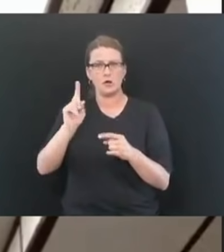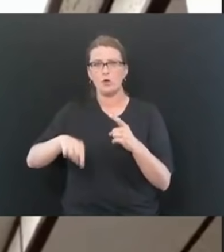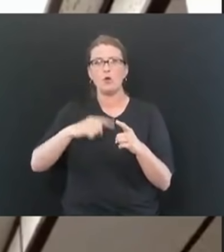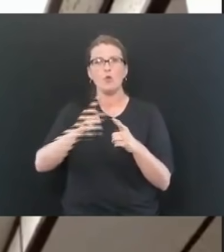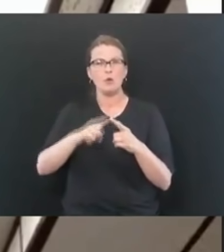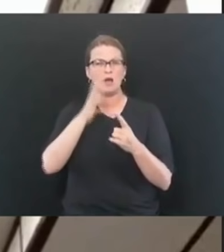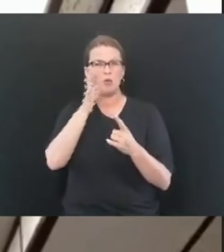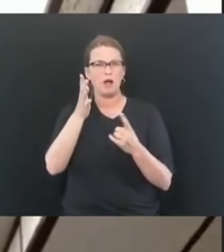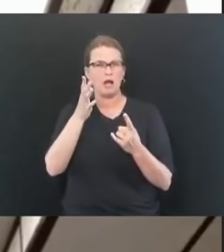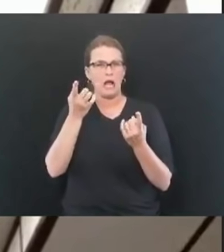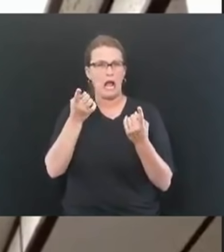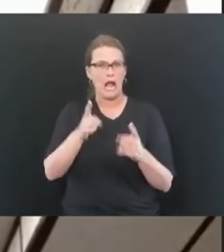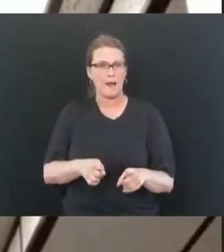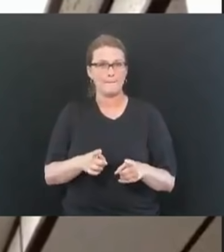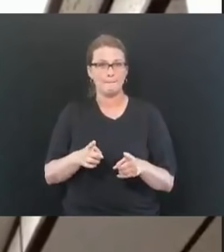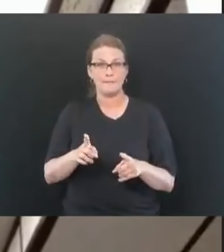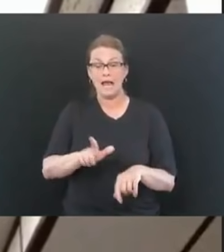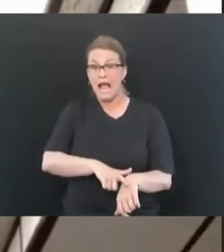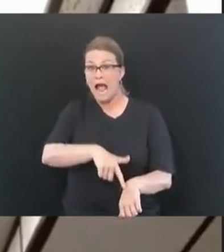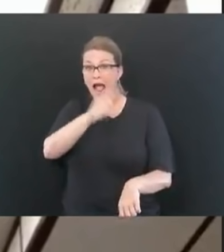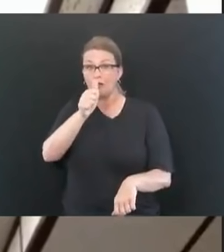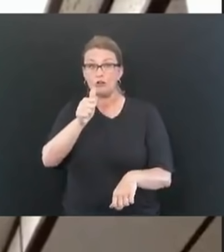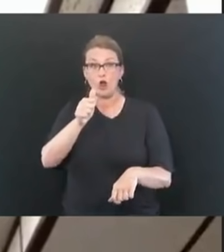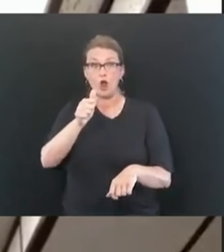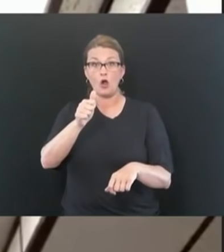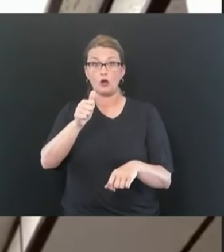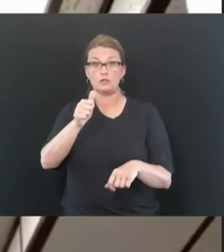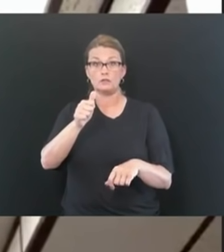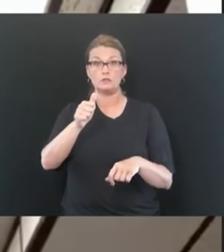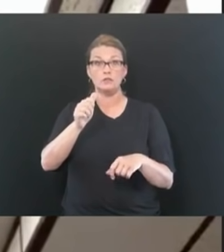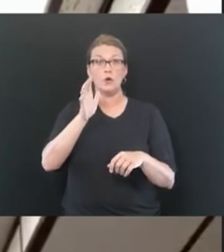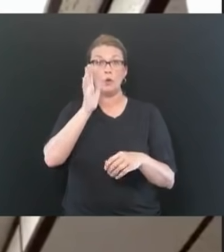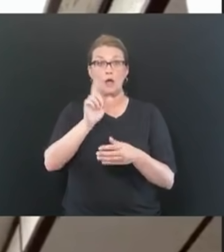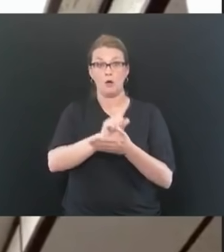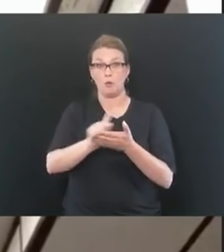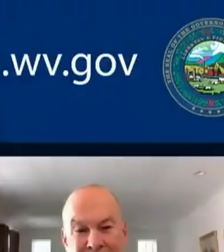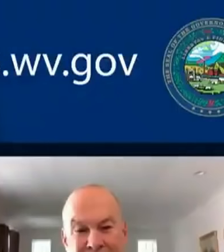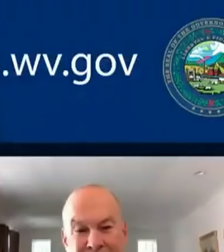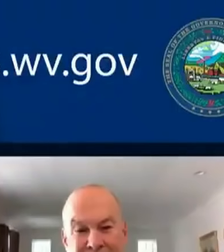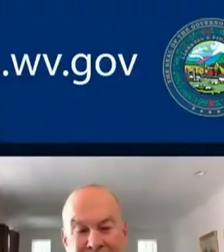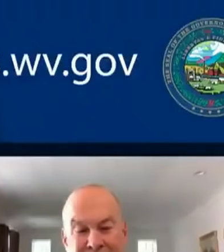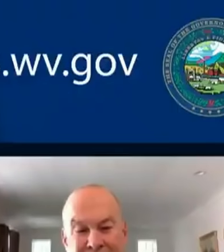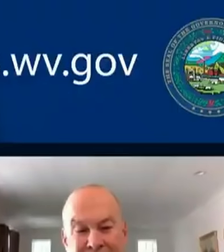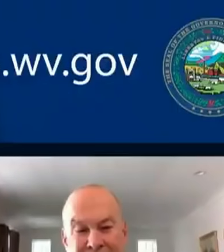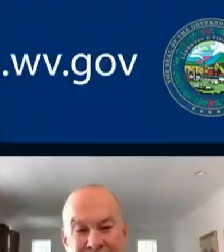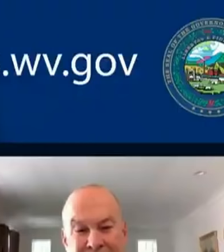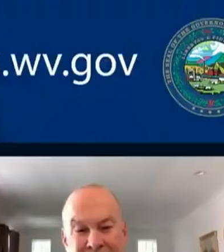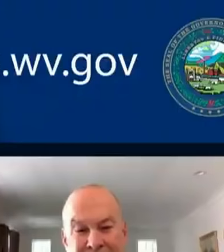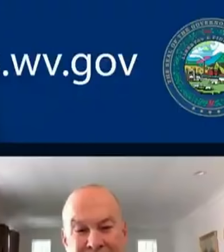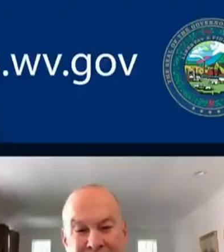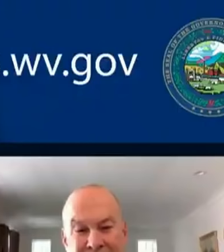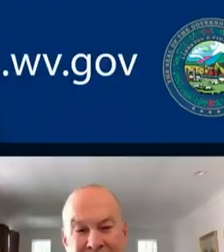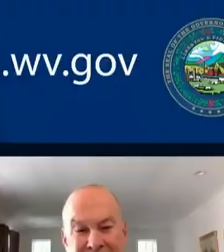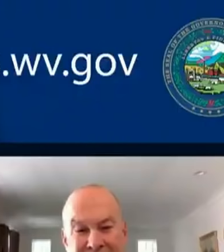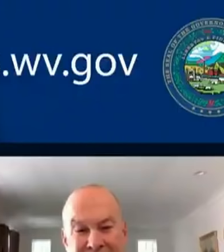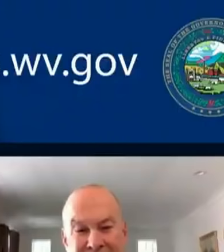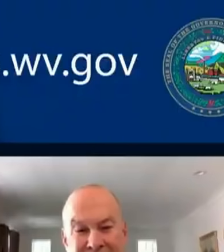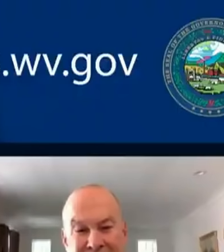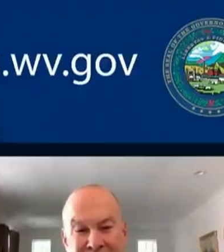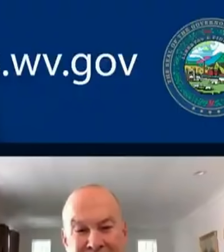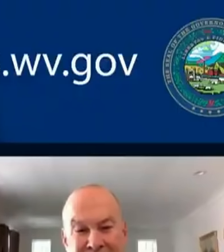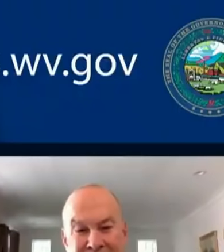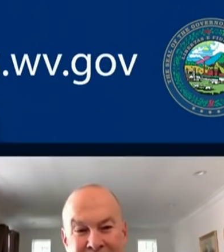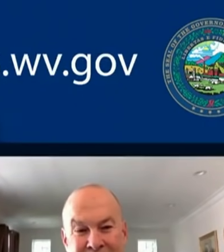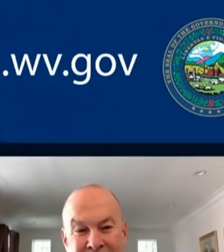actually be made? How long will these businesses for week 3 have to get ready? Charles, I think all that will be coming out